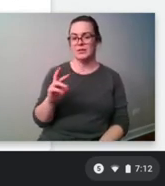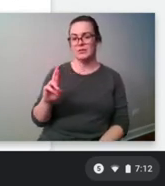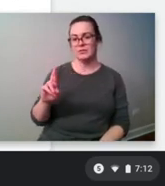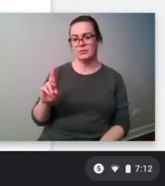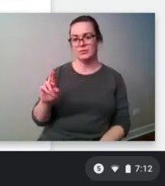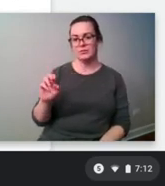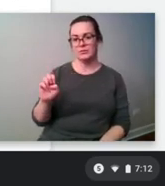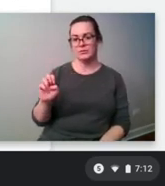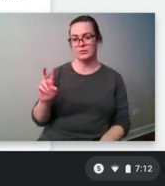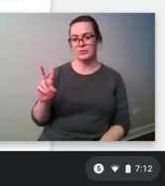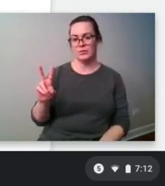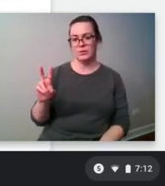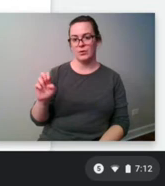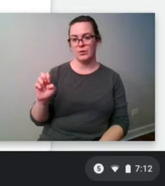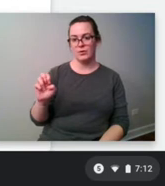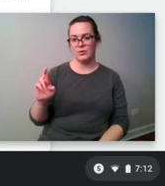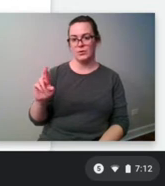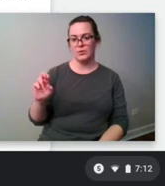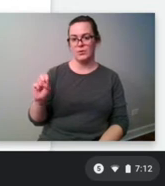say